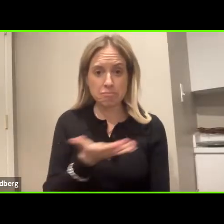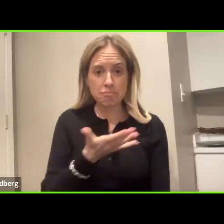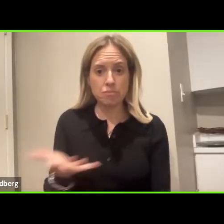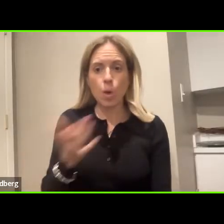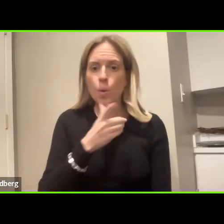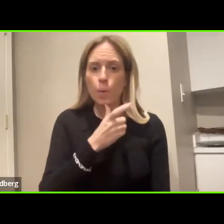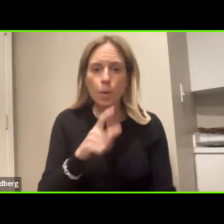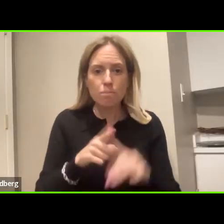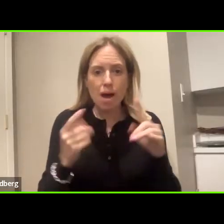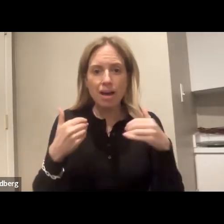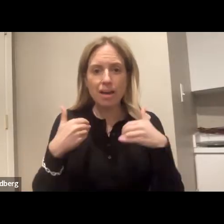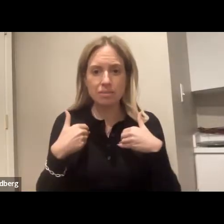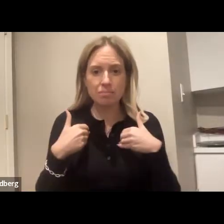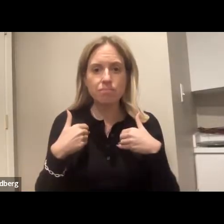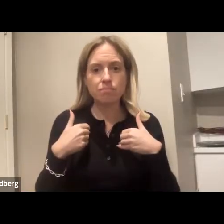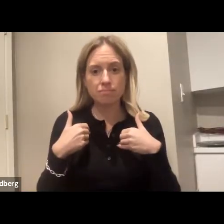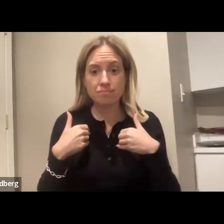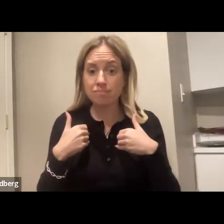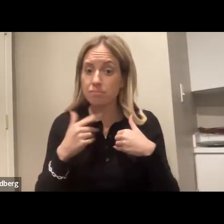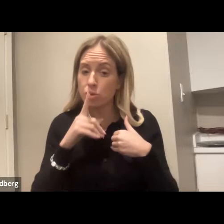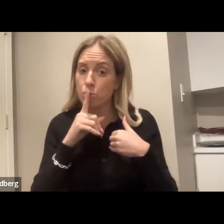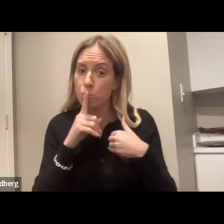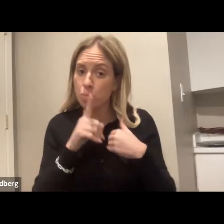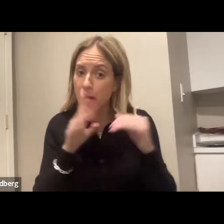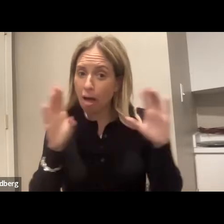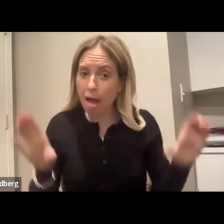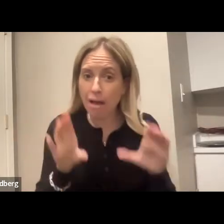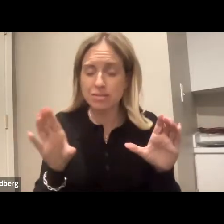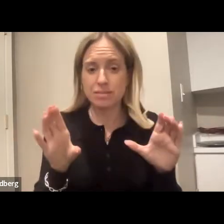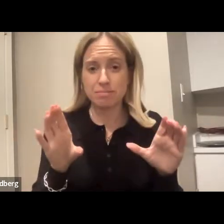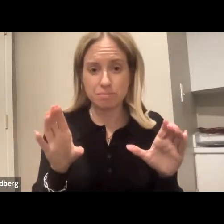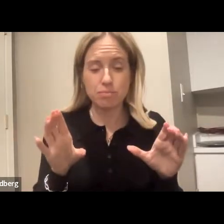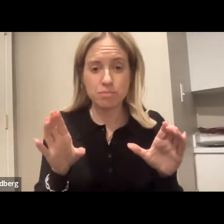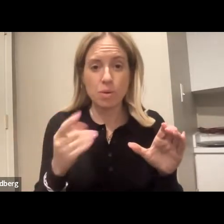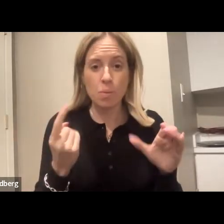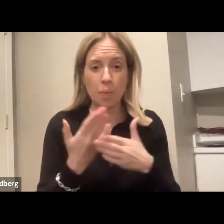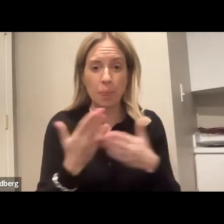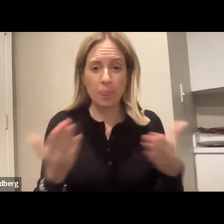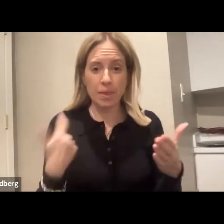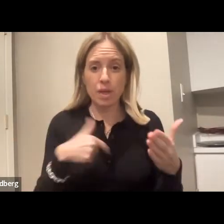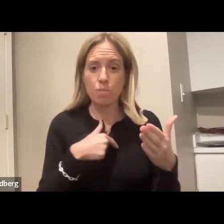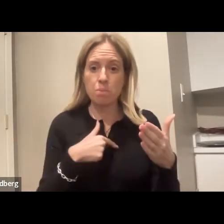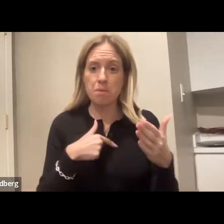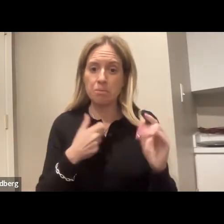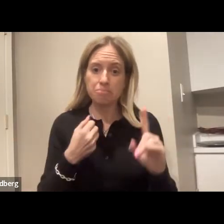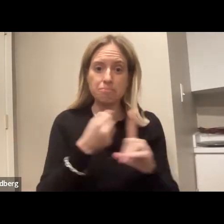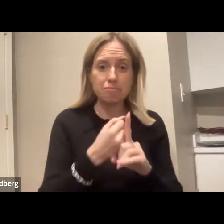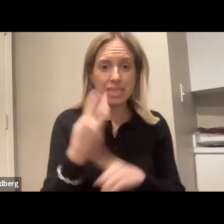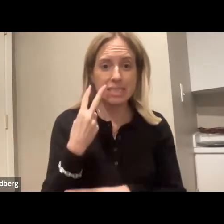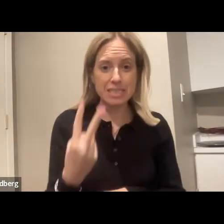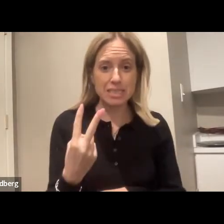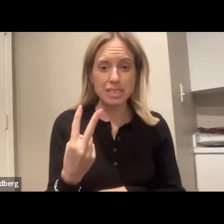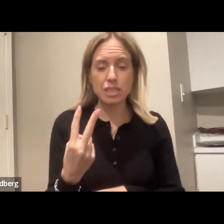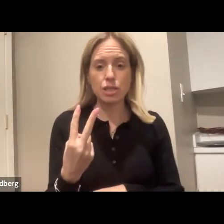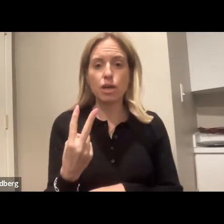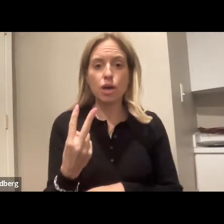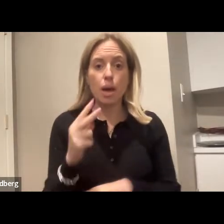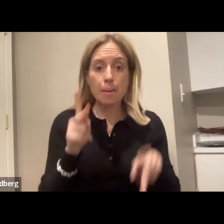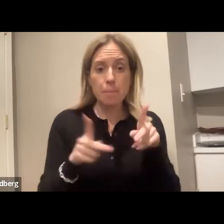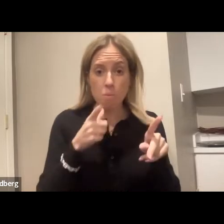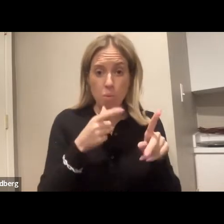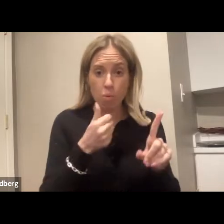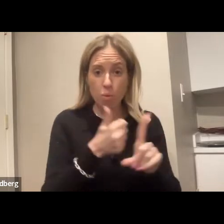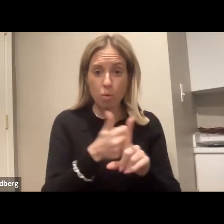it's been pretty active. One thing we've been running into now are a few people,